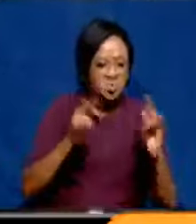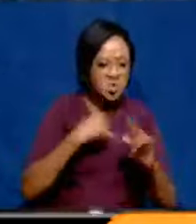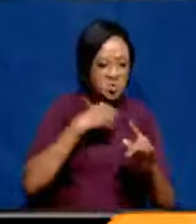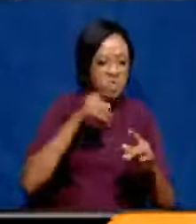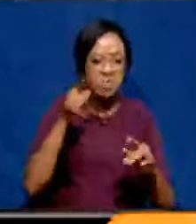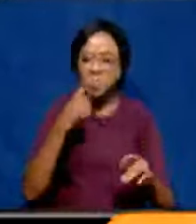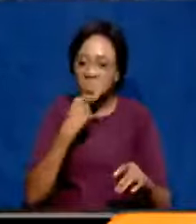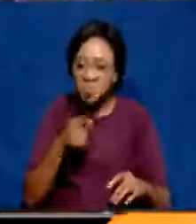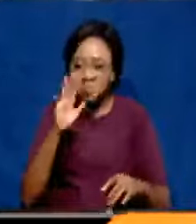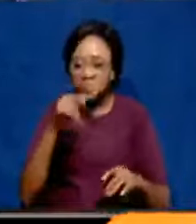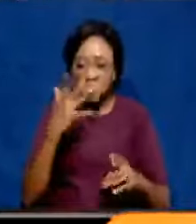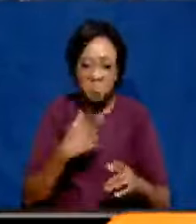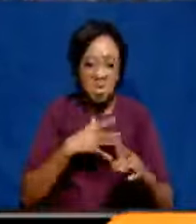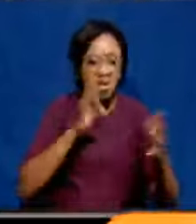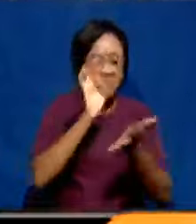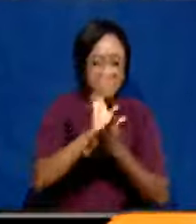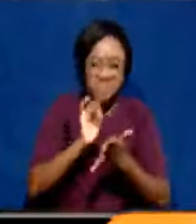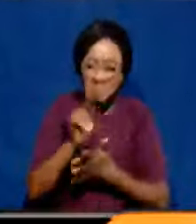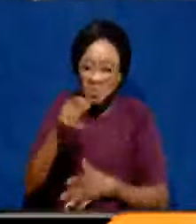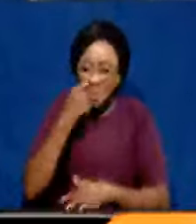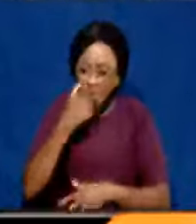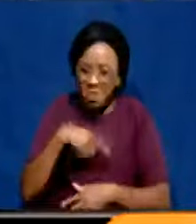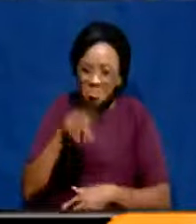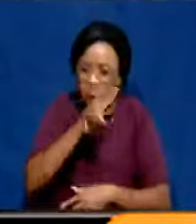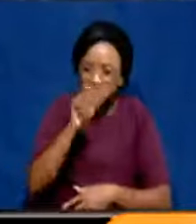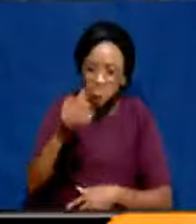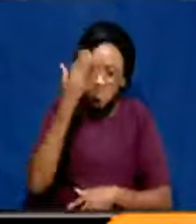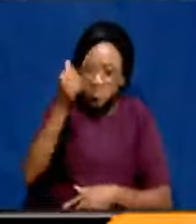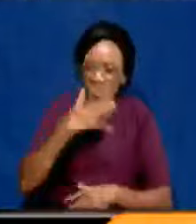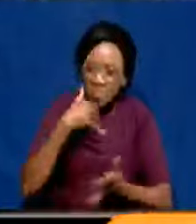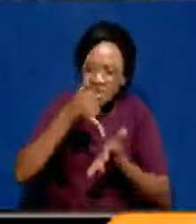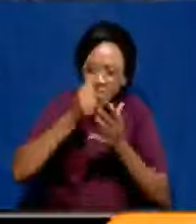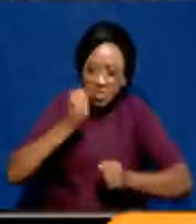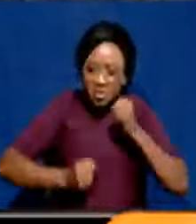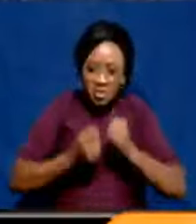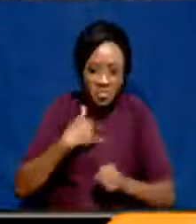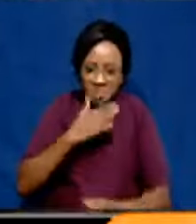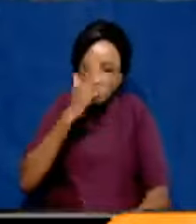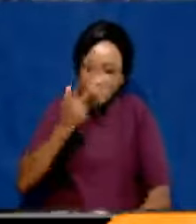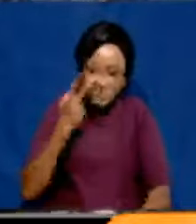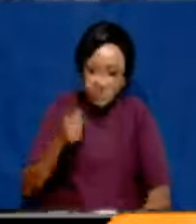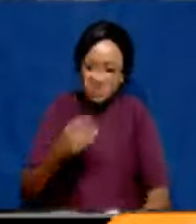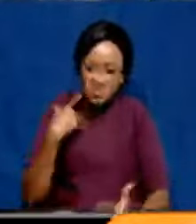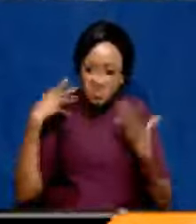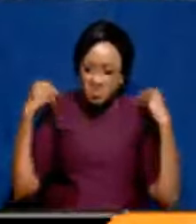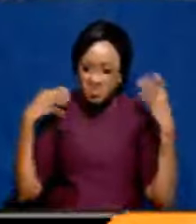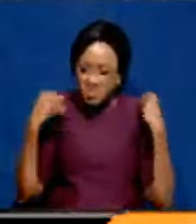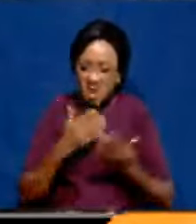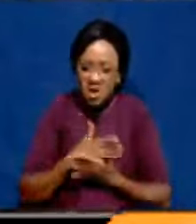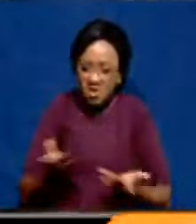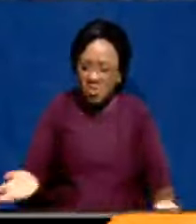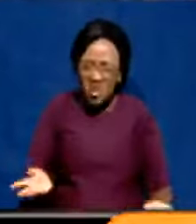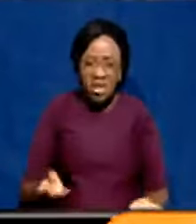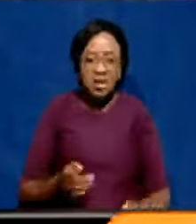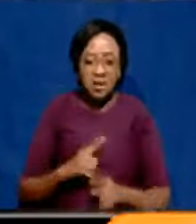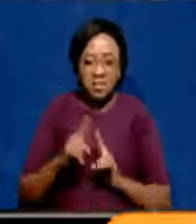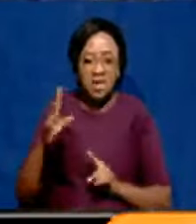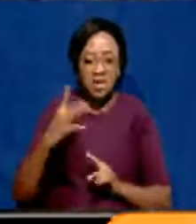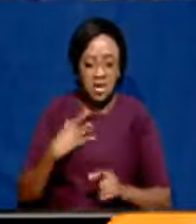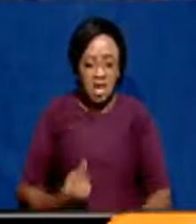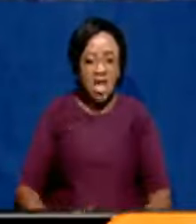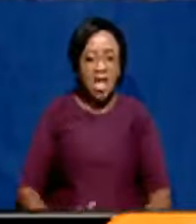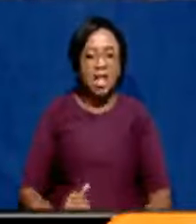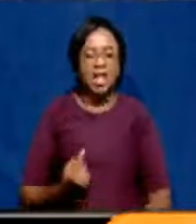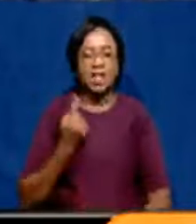camp, who are you, where have you come from at 21 years, why do you want to get into marathon, we've not seen you on track, we've not seen you anywhere. So he went in